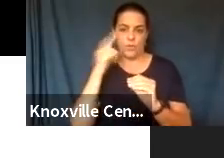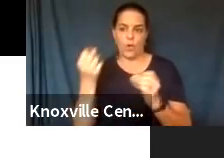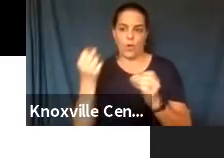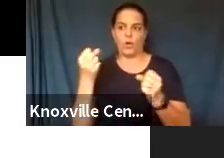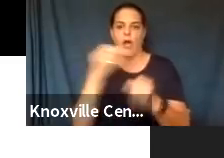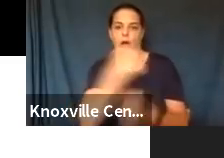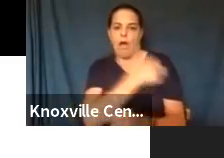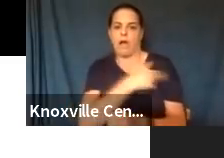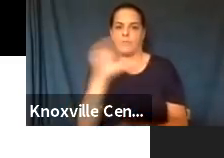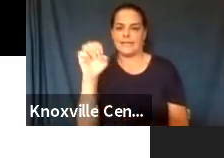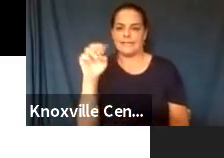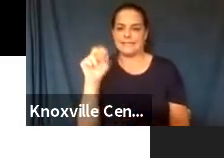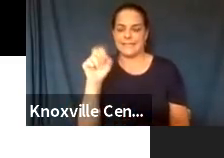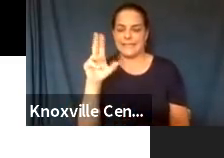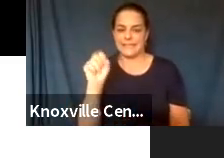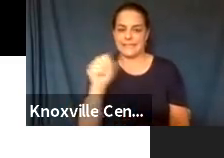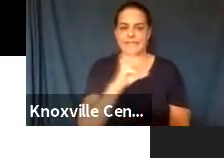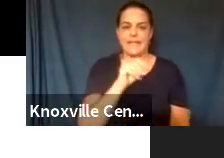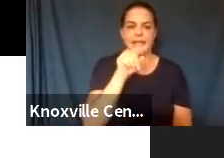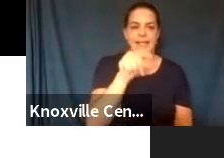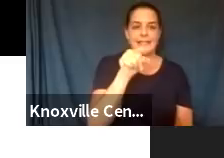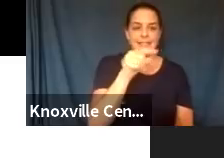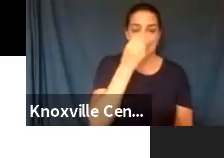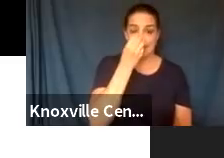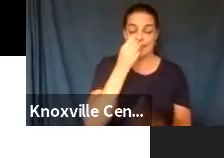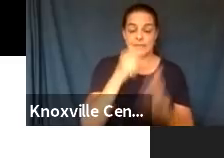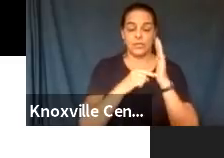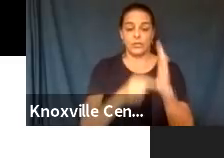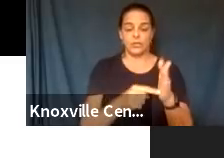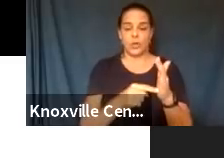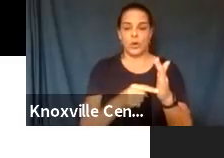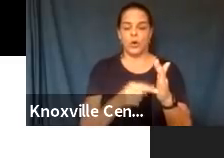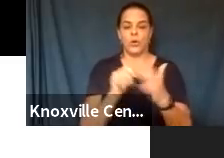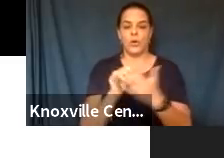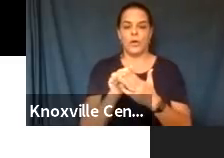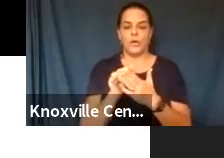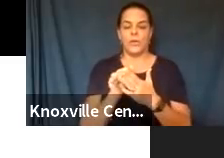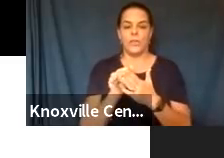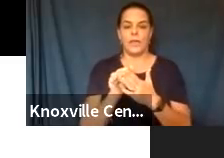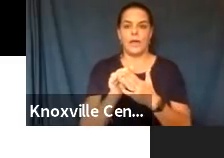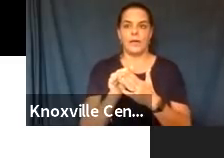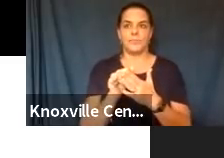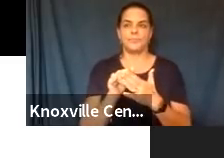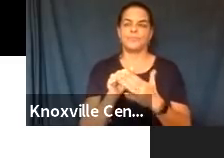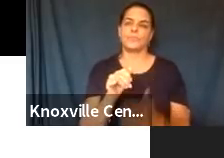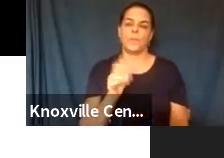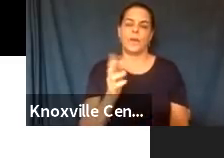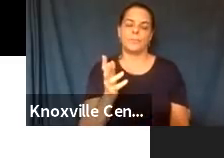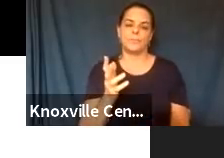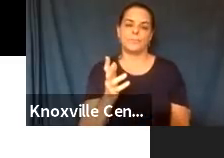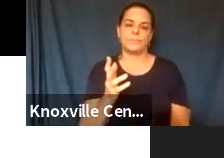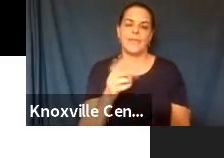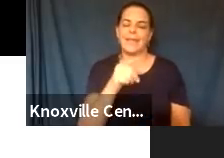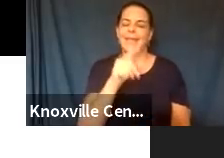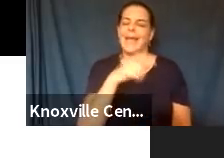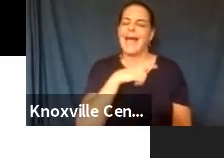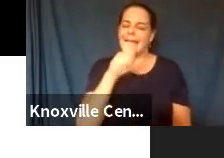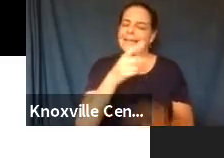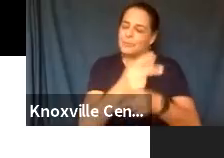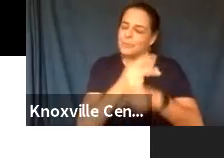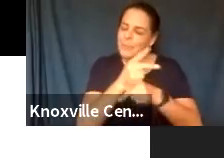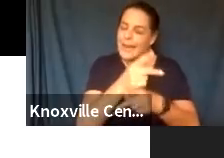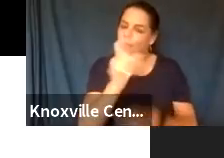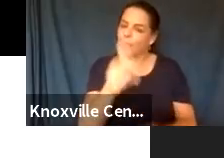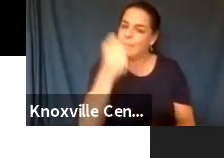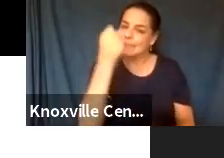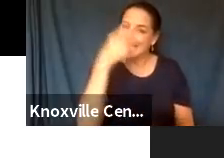census. And this shows that there is, you know, but it's just 1 week. I need to caution us. It is just